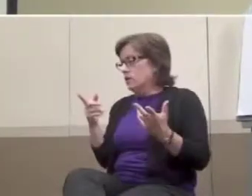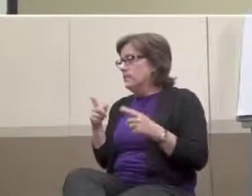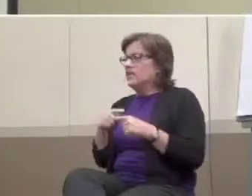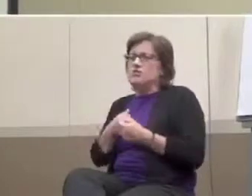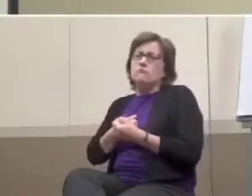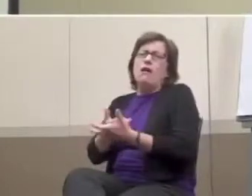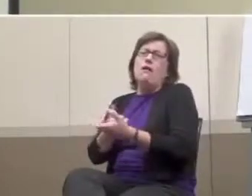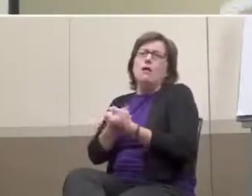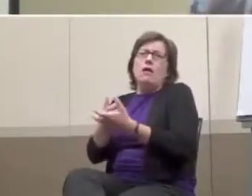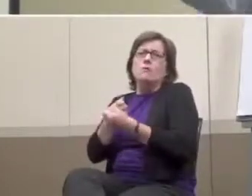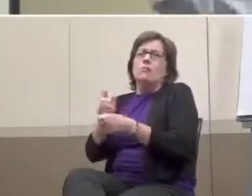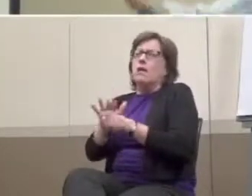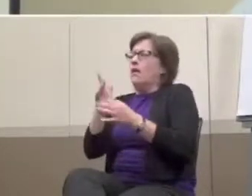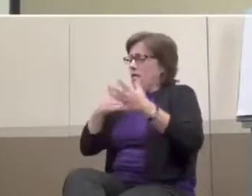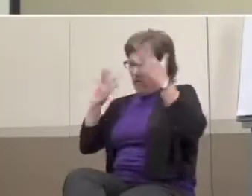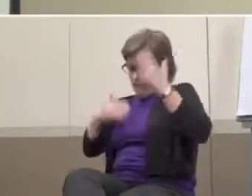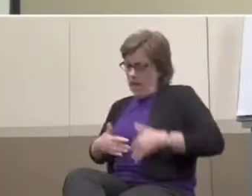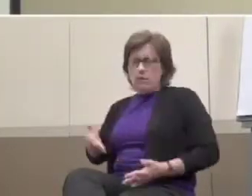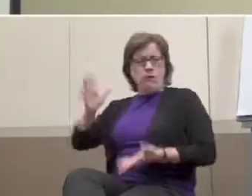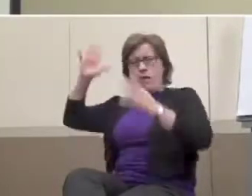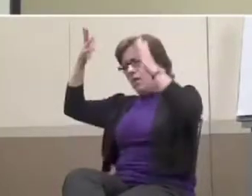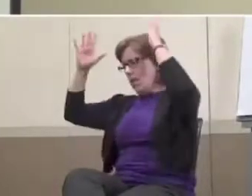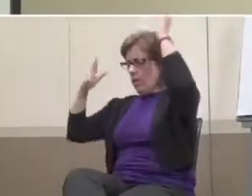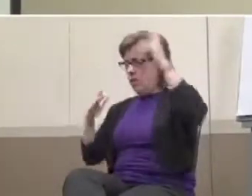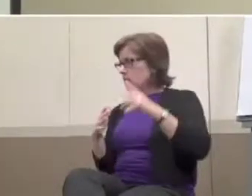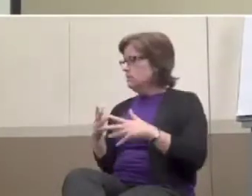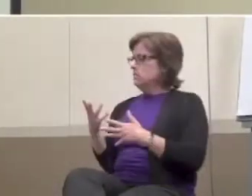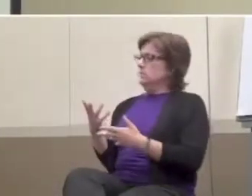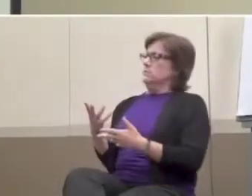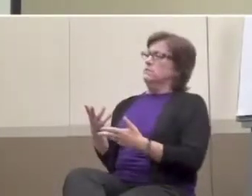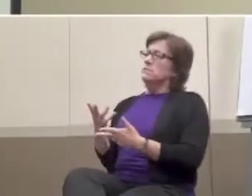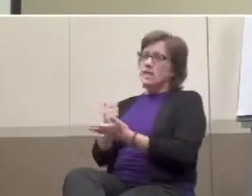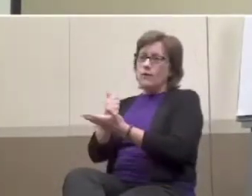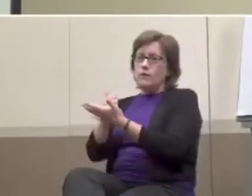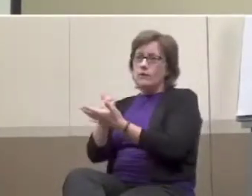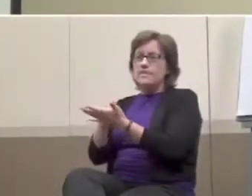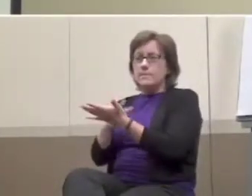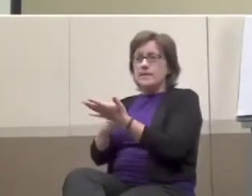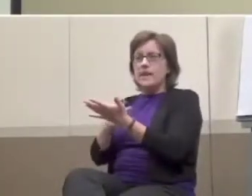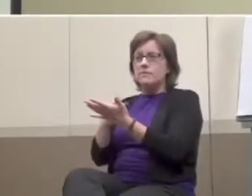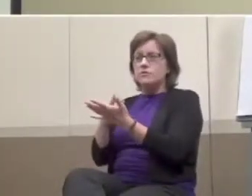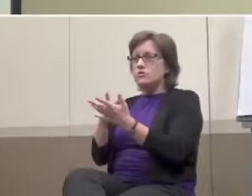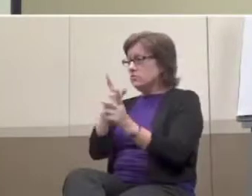off and off and off, and their body language is all over the place, isn't it helpful sometimes to just speak